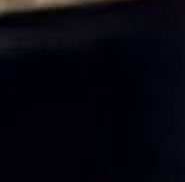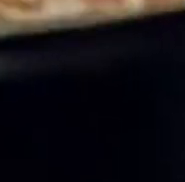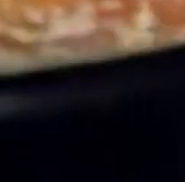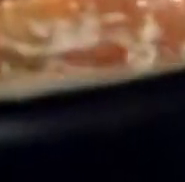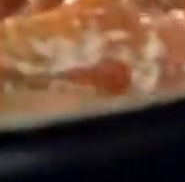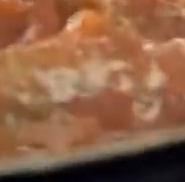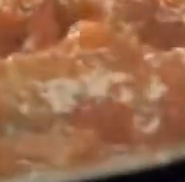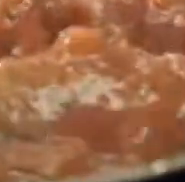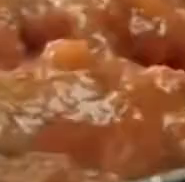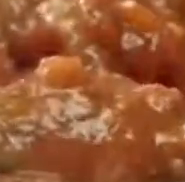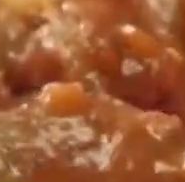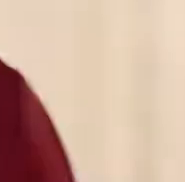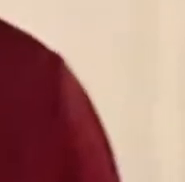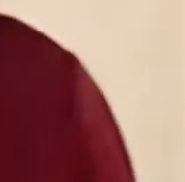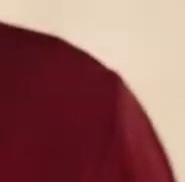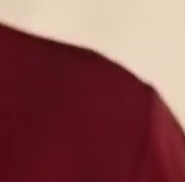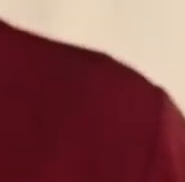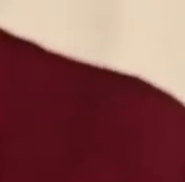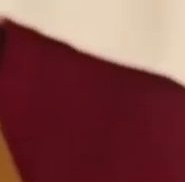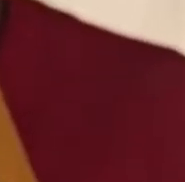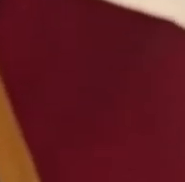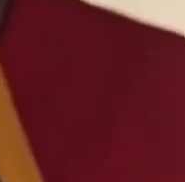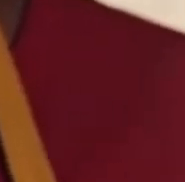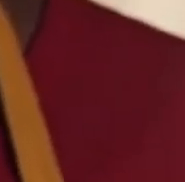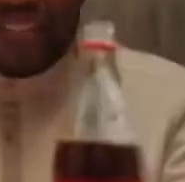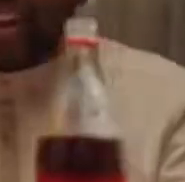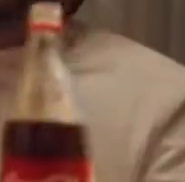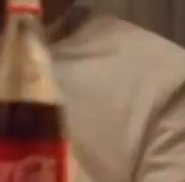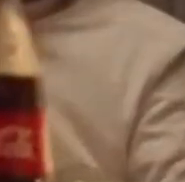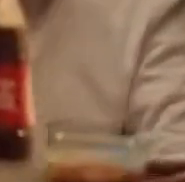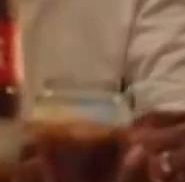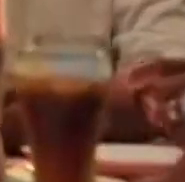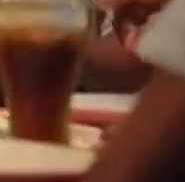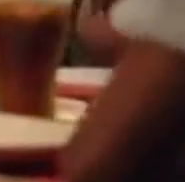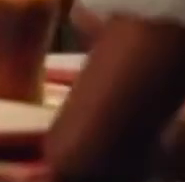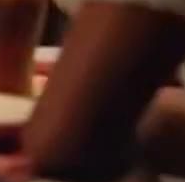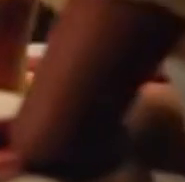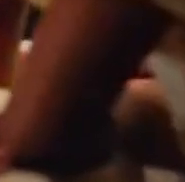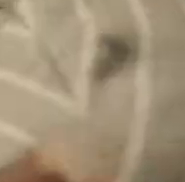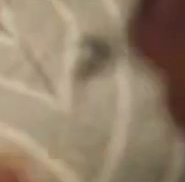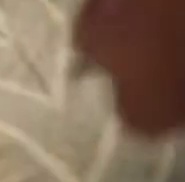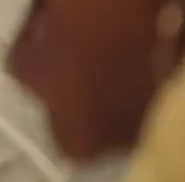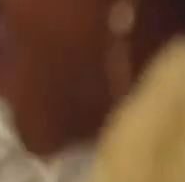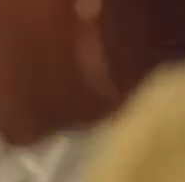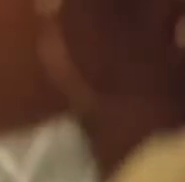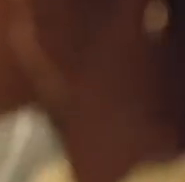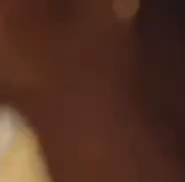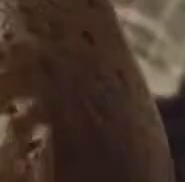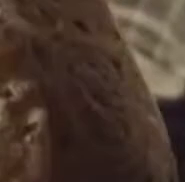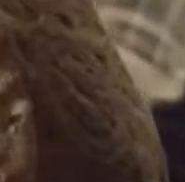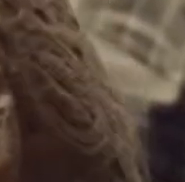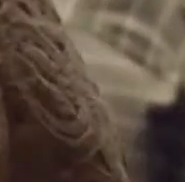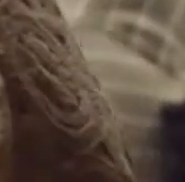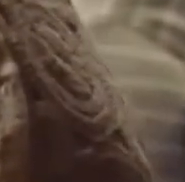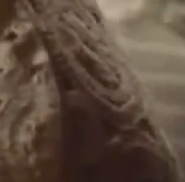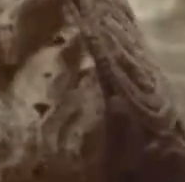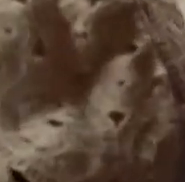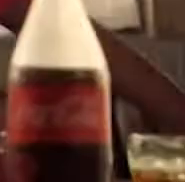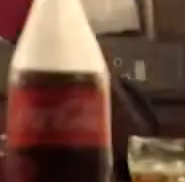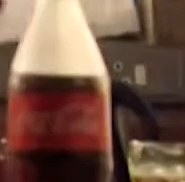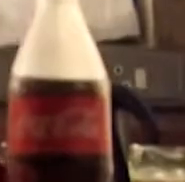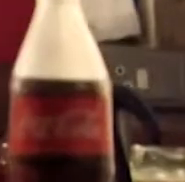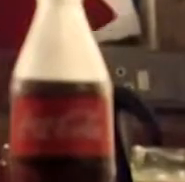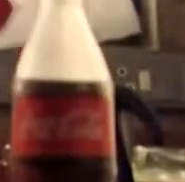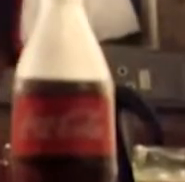and love the little things even more, like serving up your best, eating together, and sharing more.